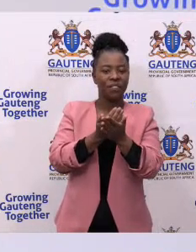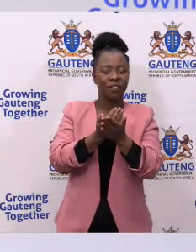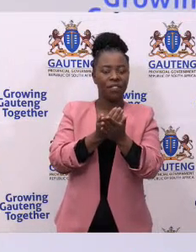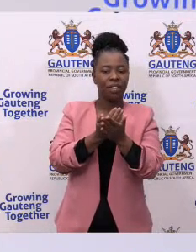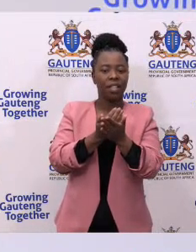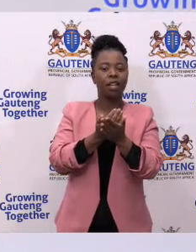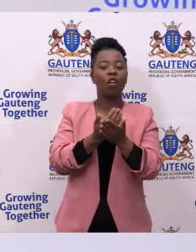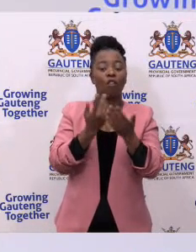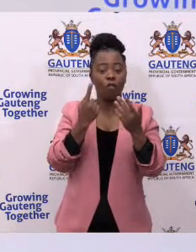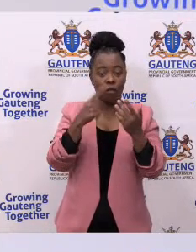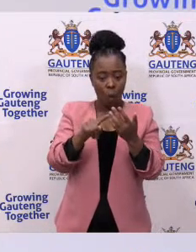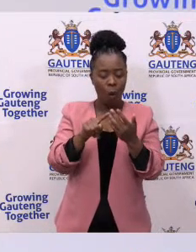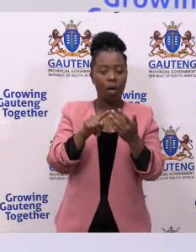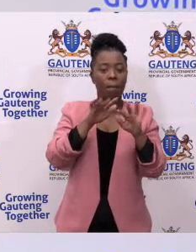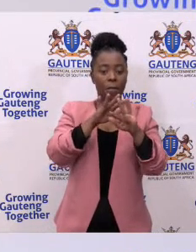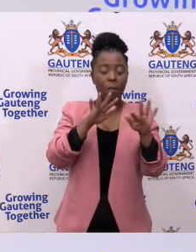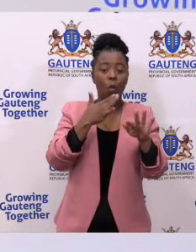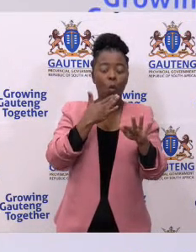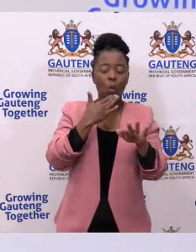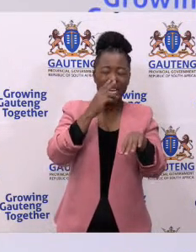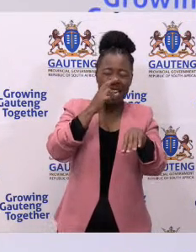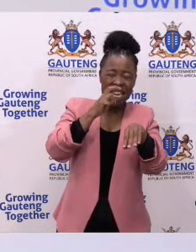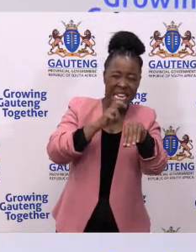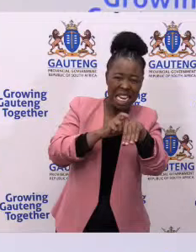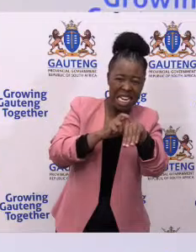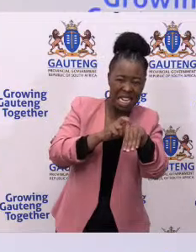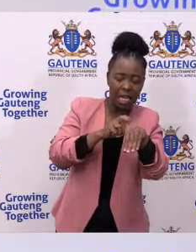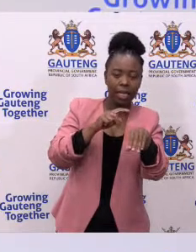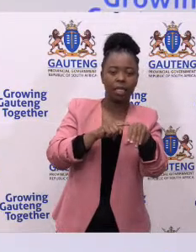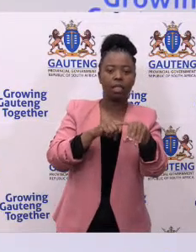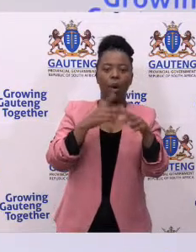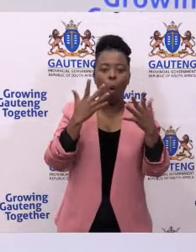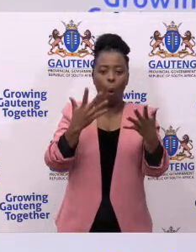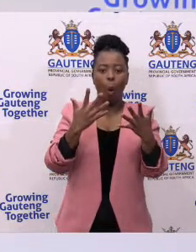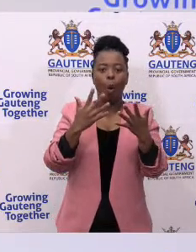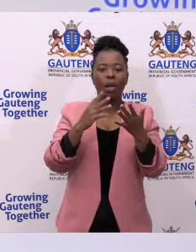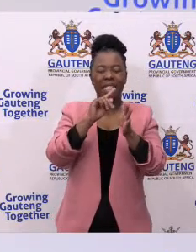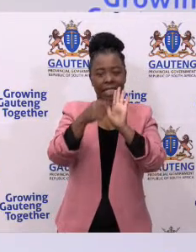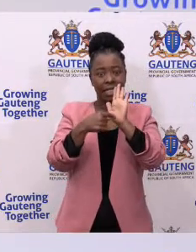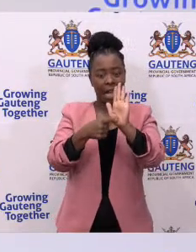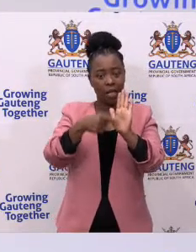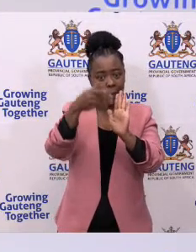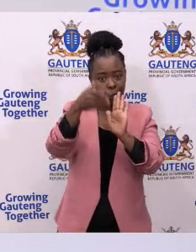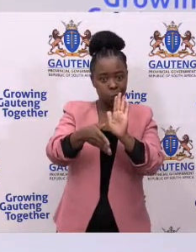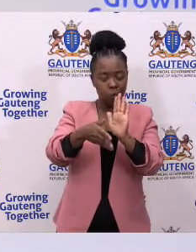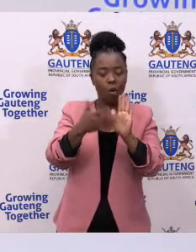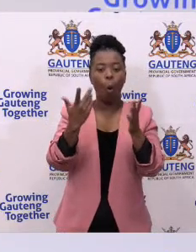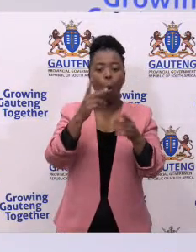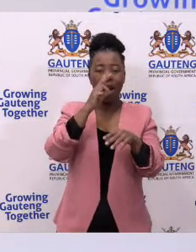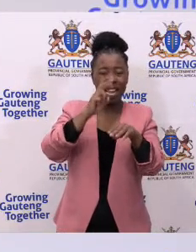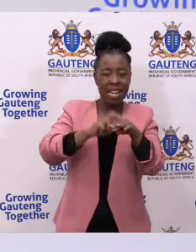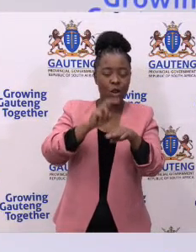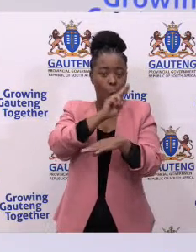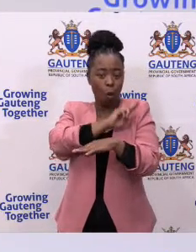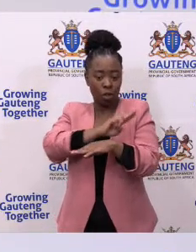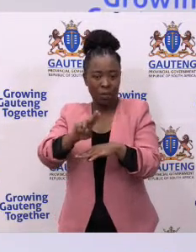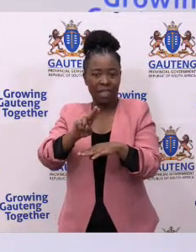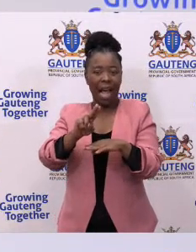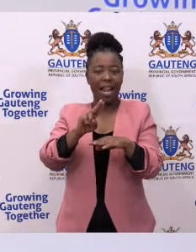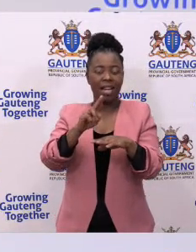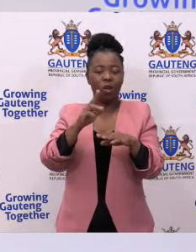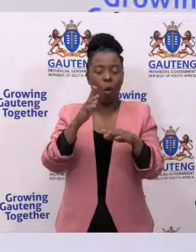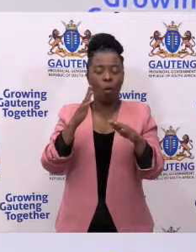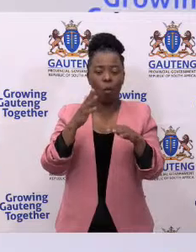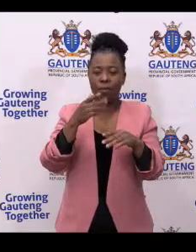who will require and need it, particularly those who are symptomatic and who require hospitalization or medical